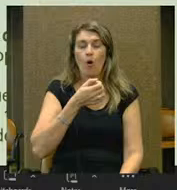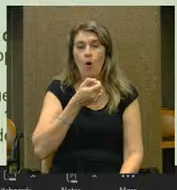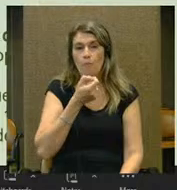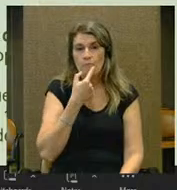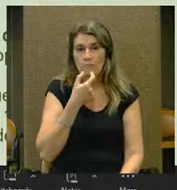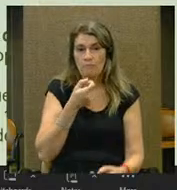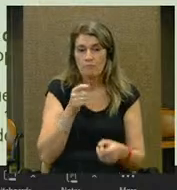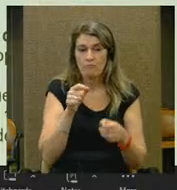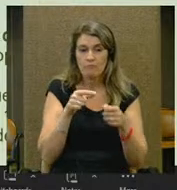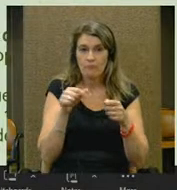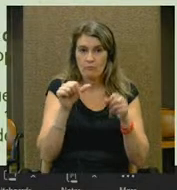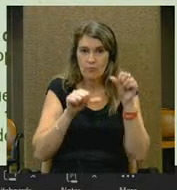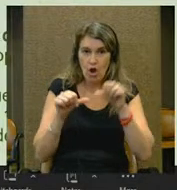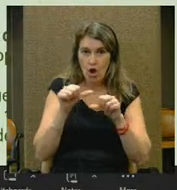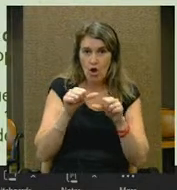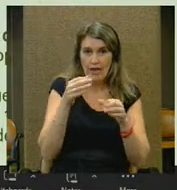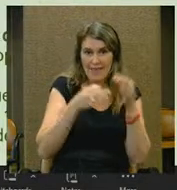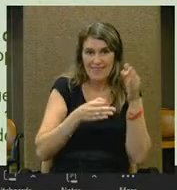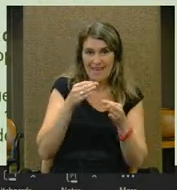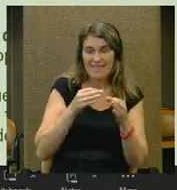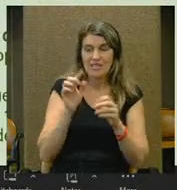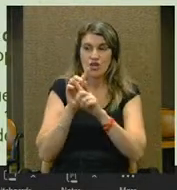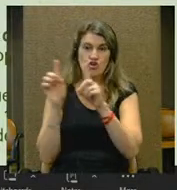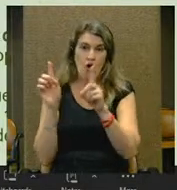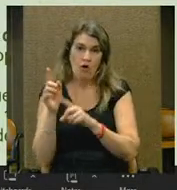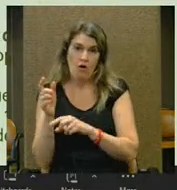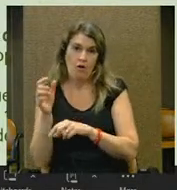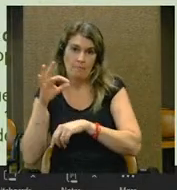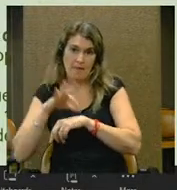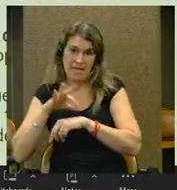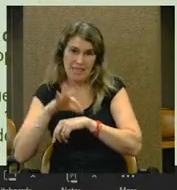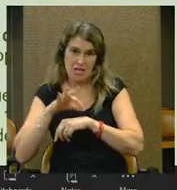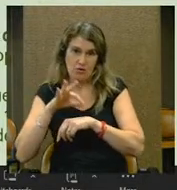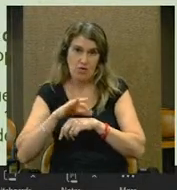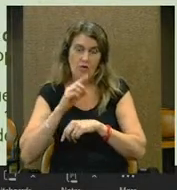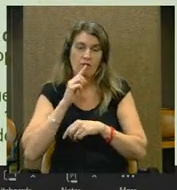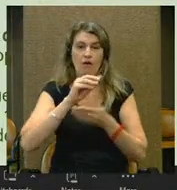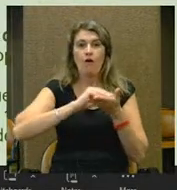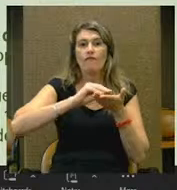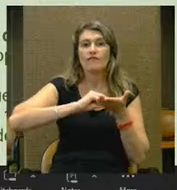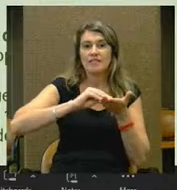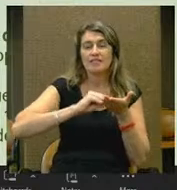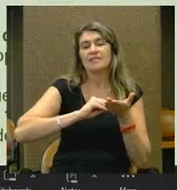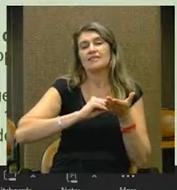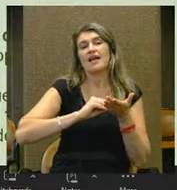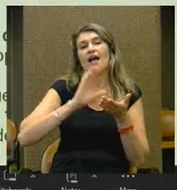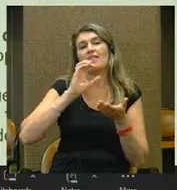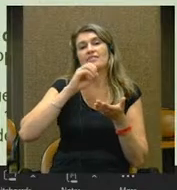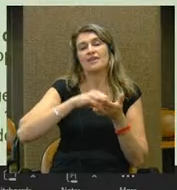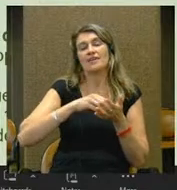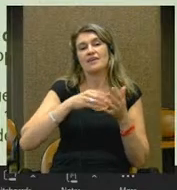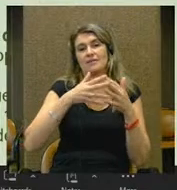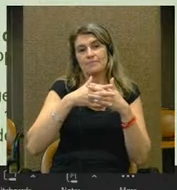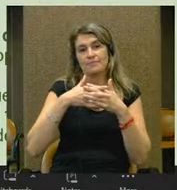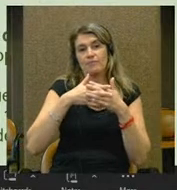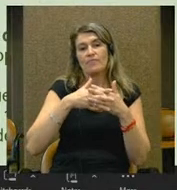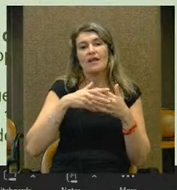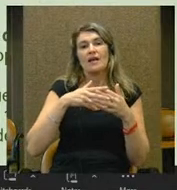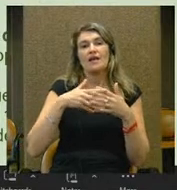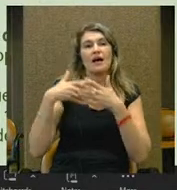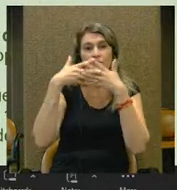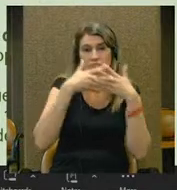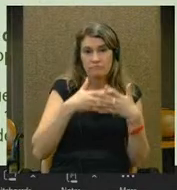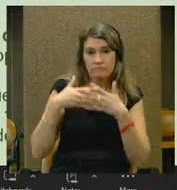data from the United Nations Office on Drugs and Crime. North America, as you can see, has the highest prevalence with